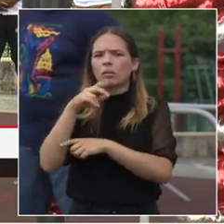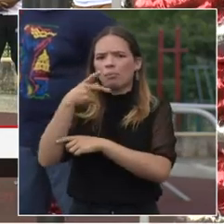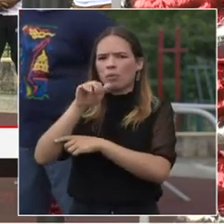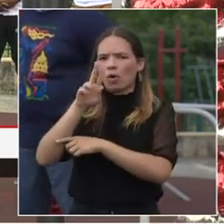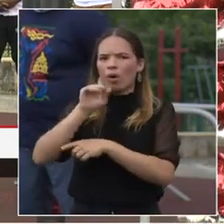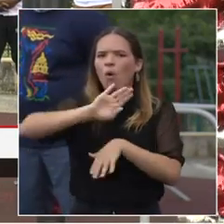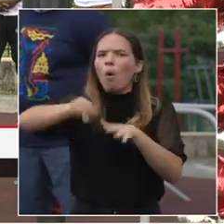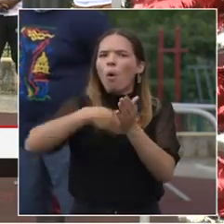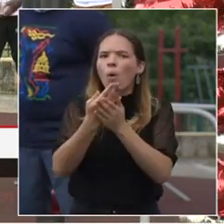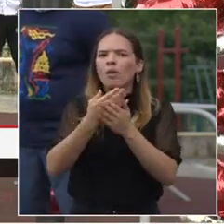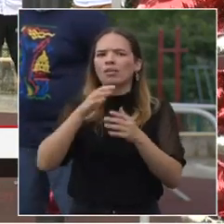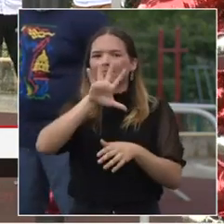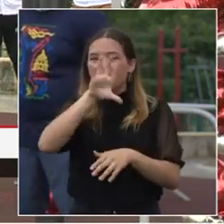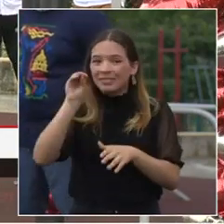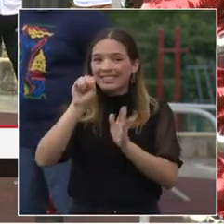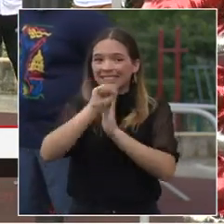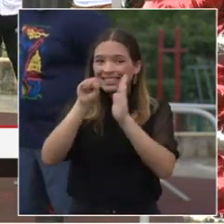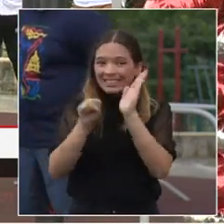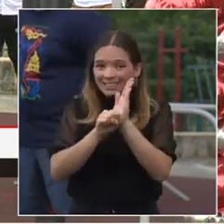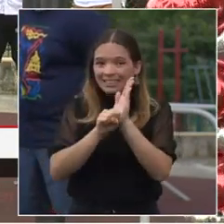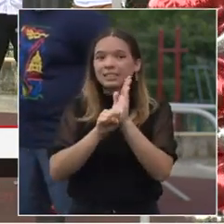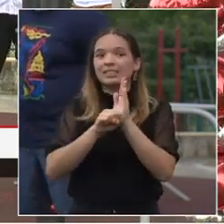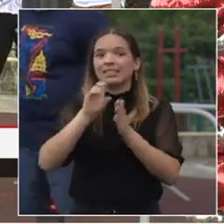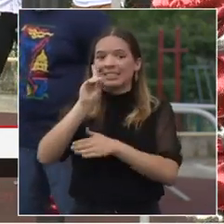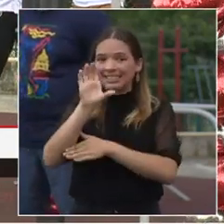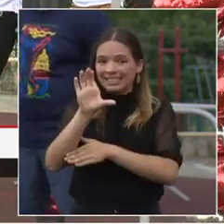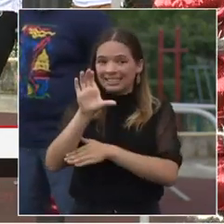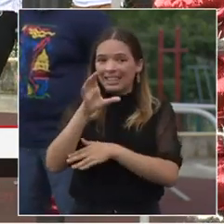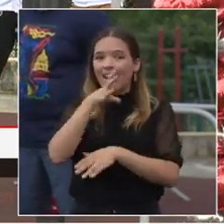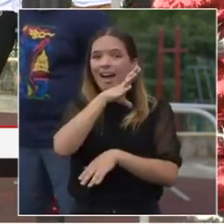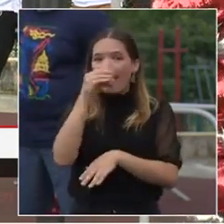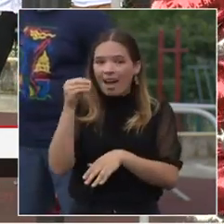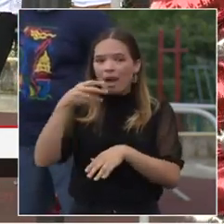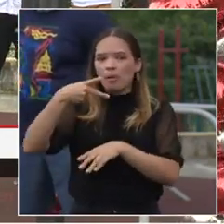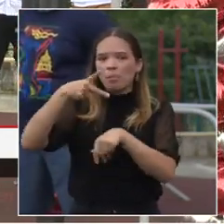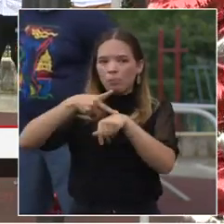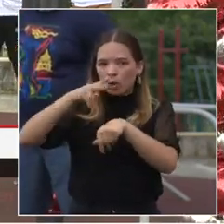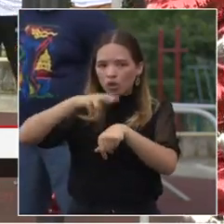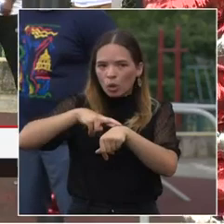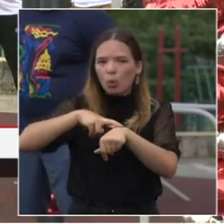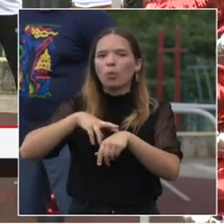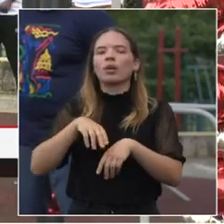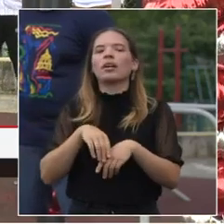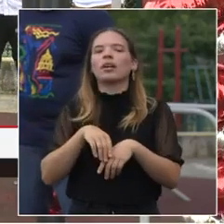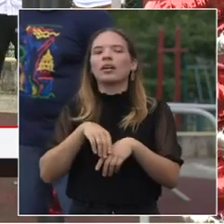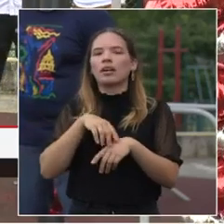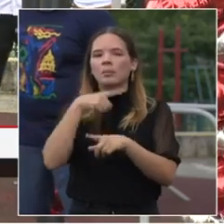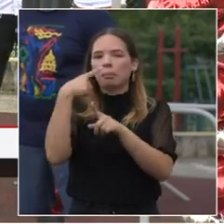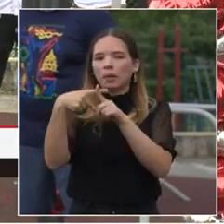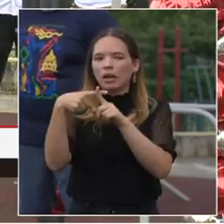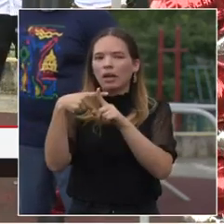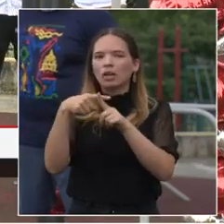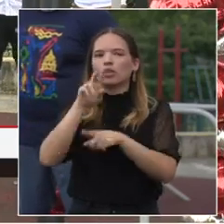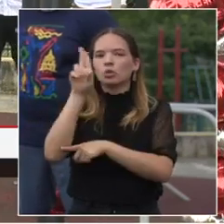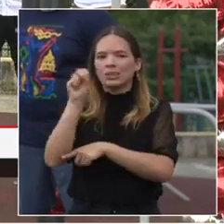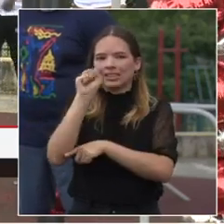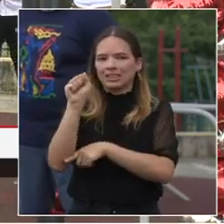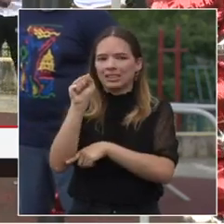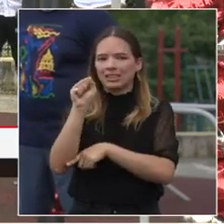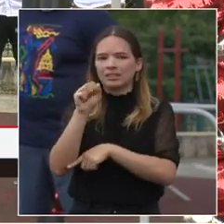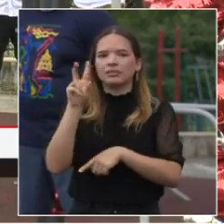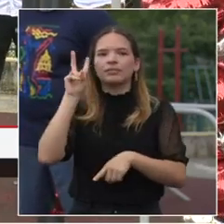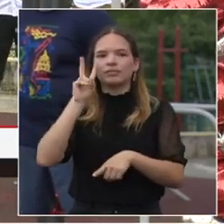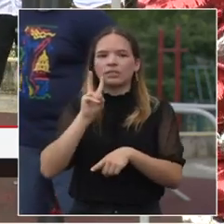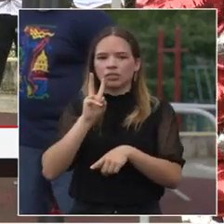District of Columbia, Puerto Rico, as well as the U.S. Virgin Islands. As CEO of AARP, Ms.